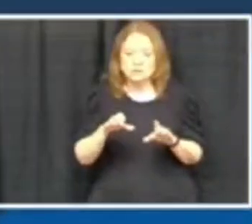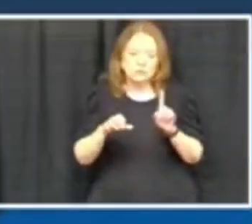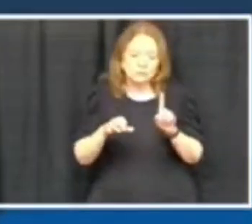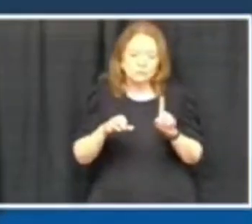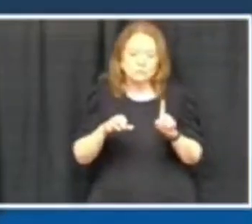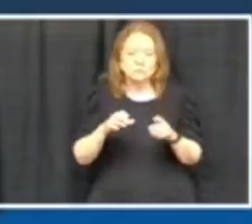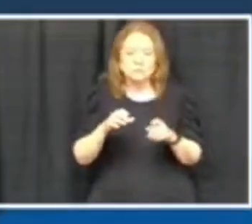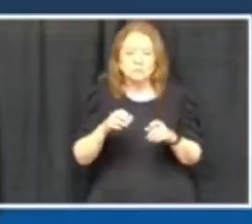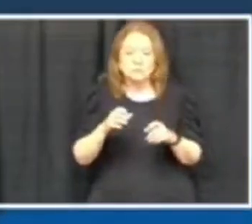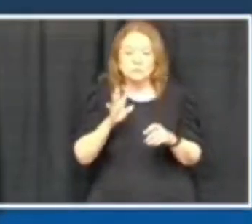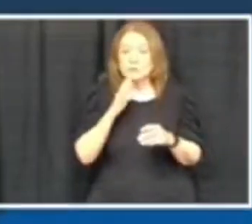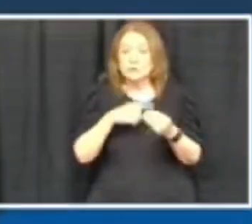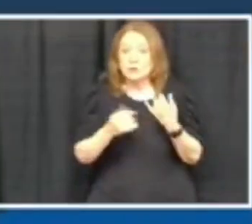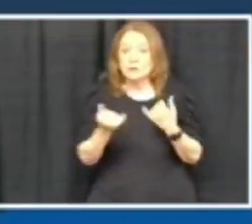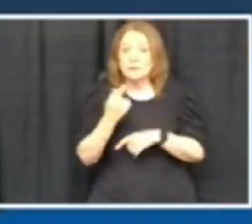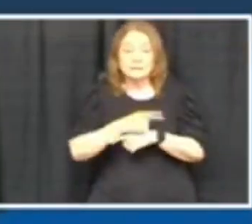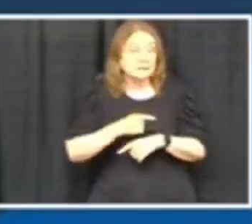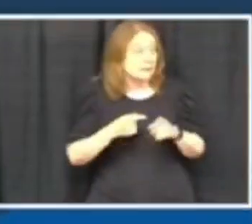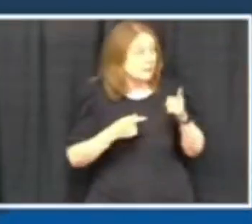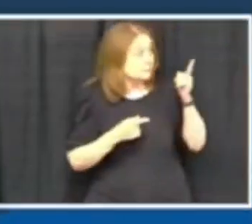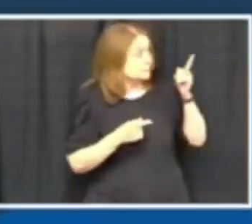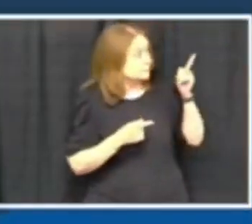Here's what we're gonna talk about today.